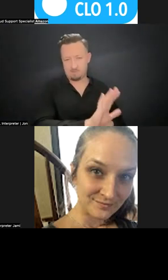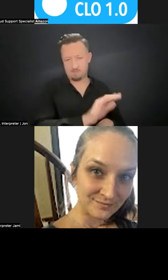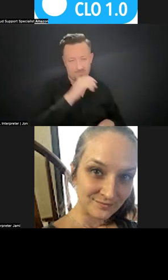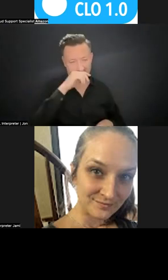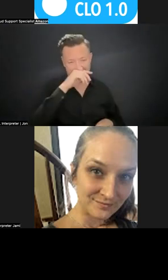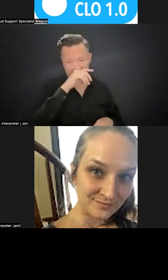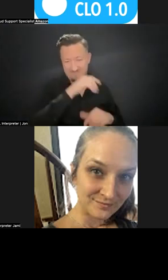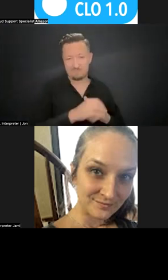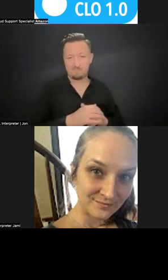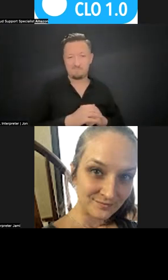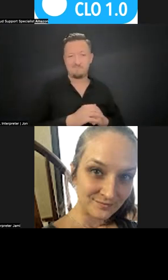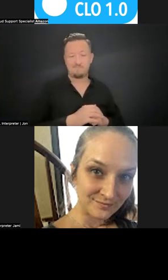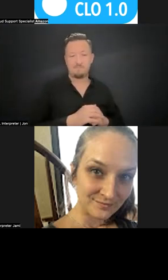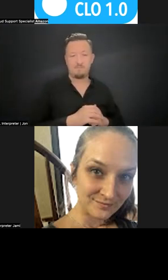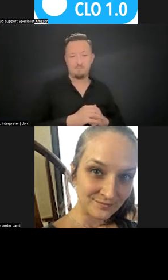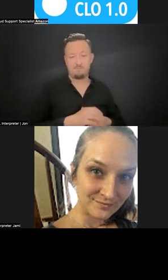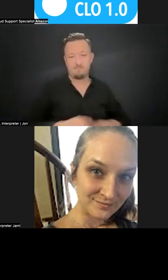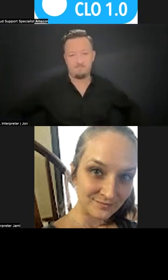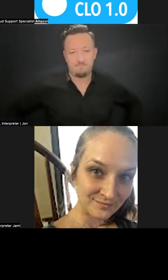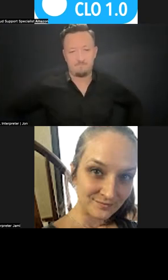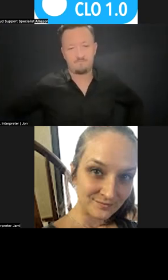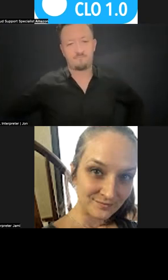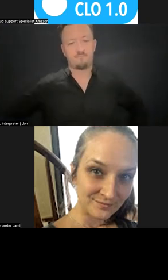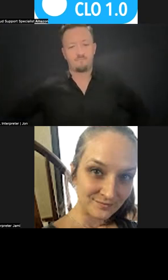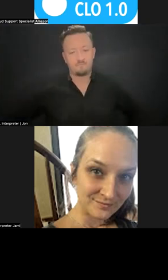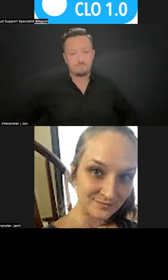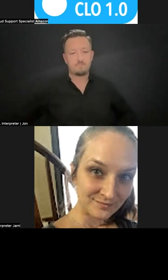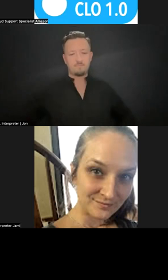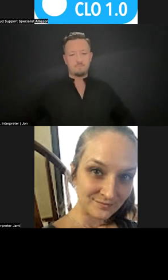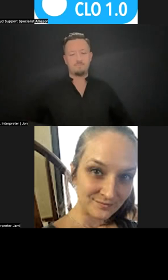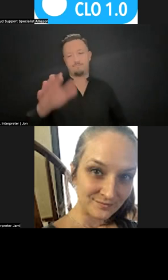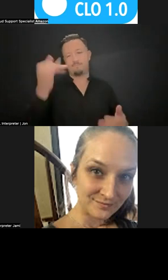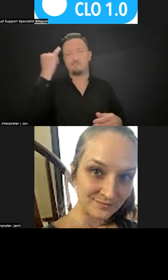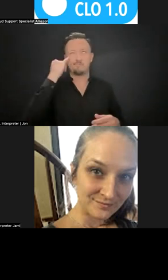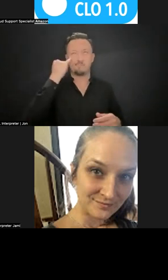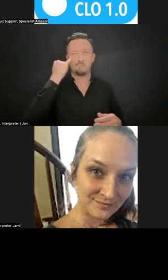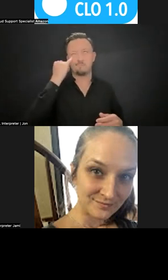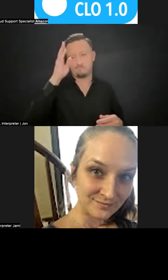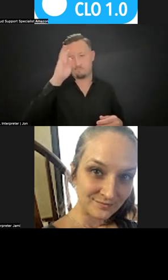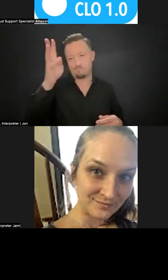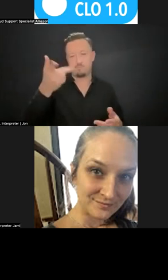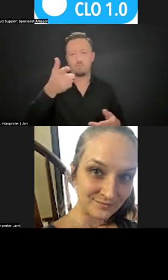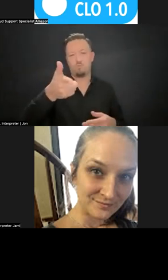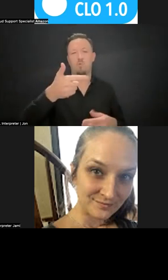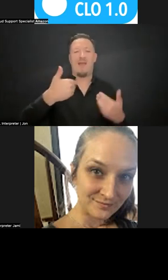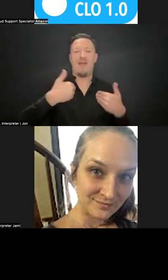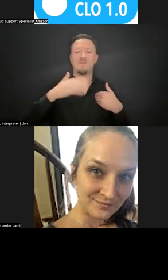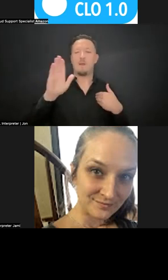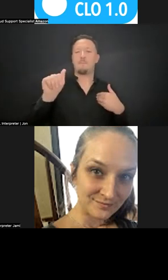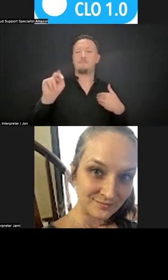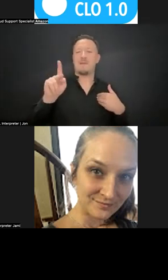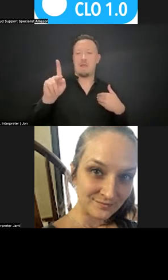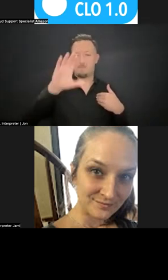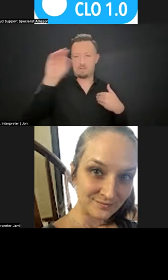So when, let's say you're running a banking operation, right? And you purchase